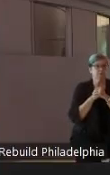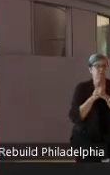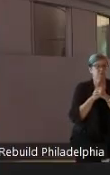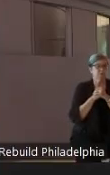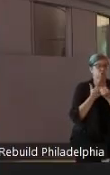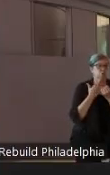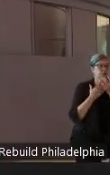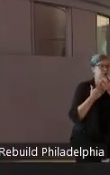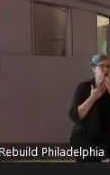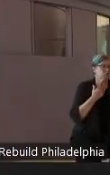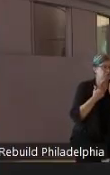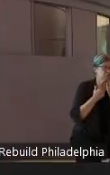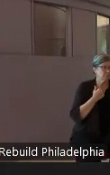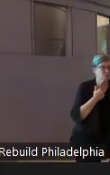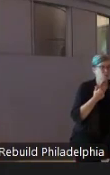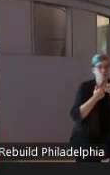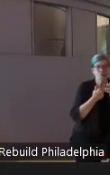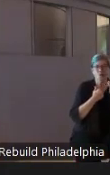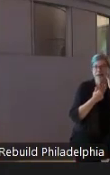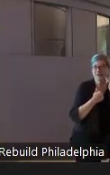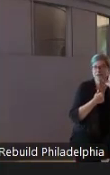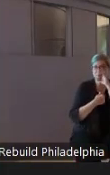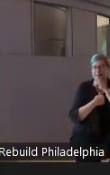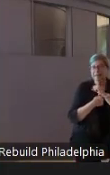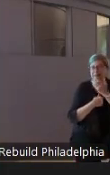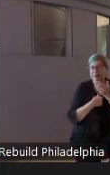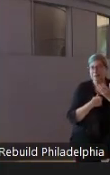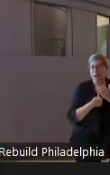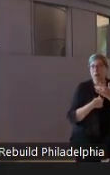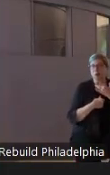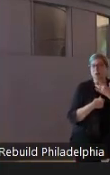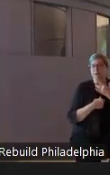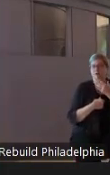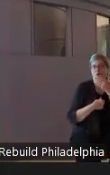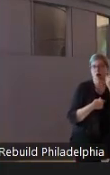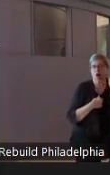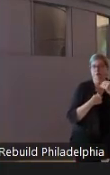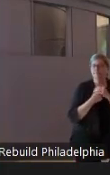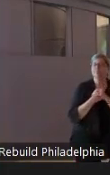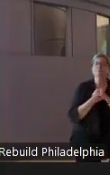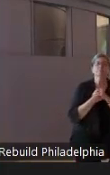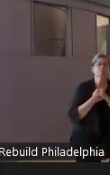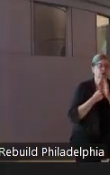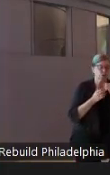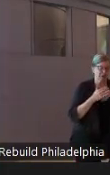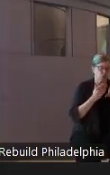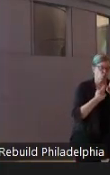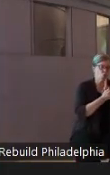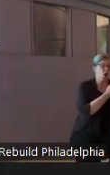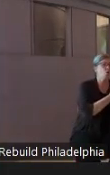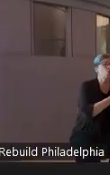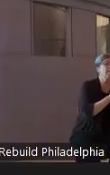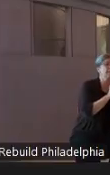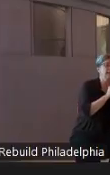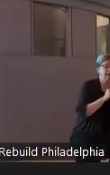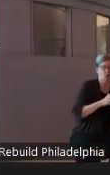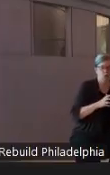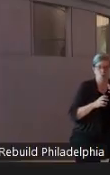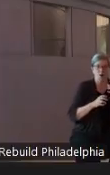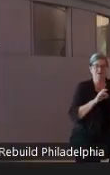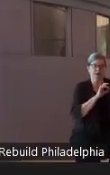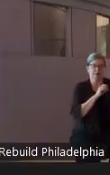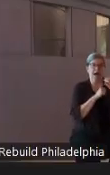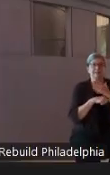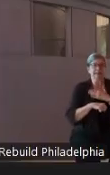what you prefer, or if we're missing something. So you have a lot of, in the breakout session, we'd like to hear a lot of feedback from